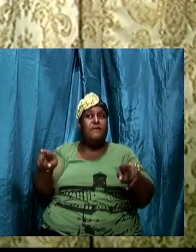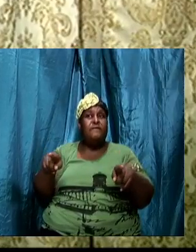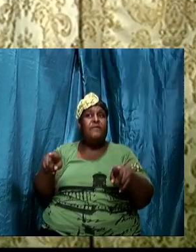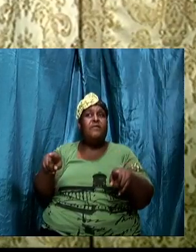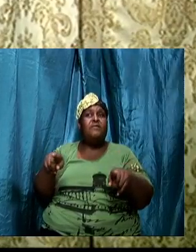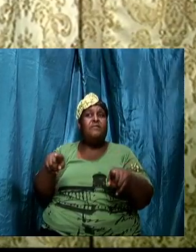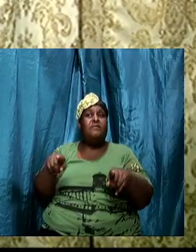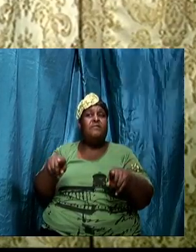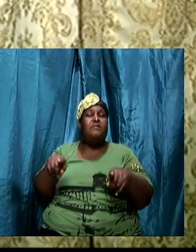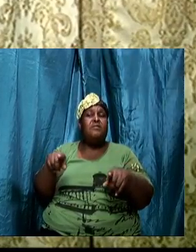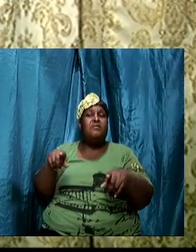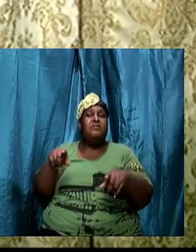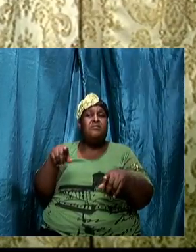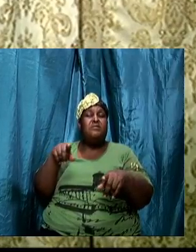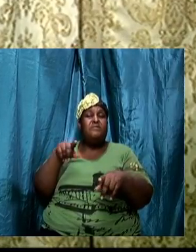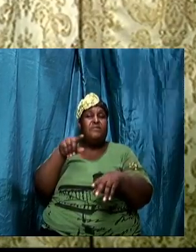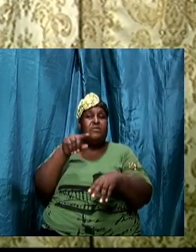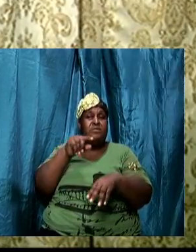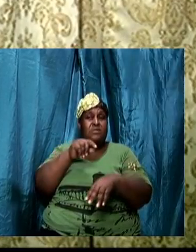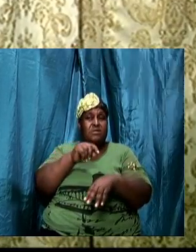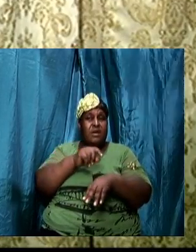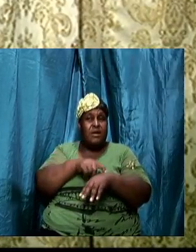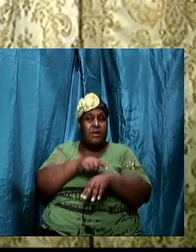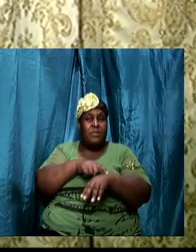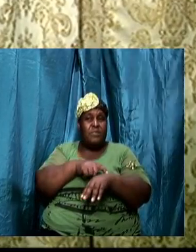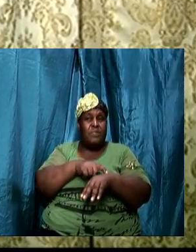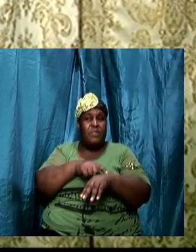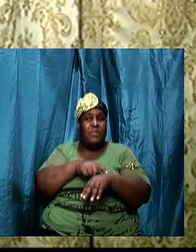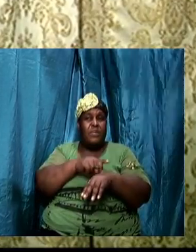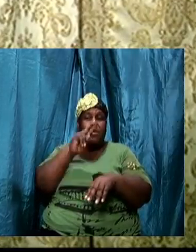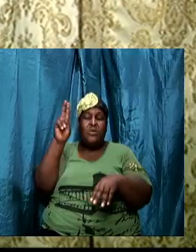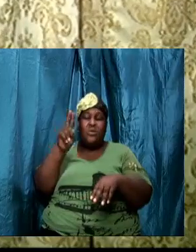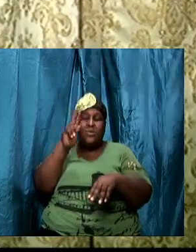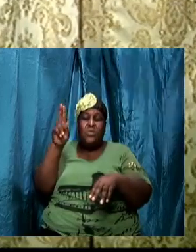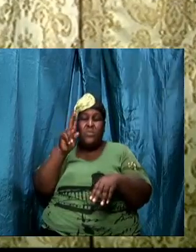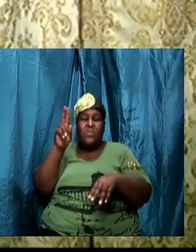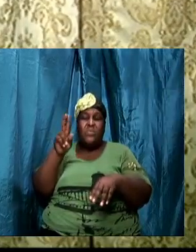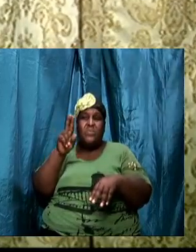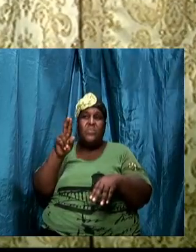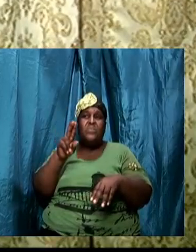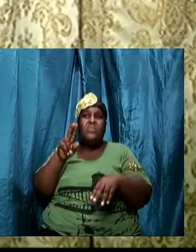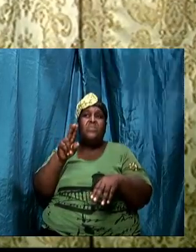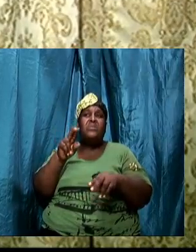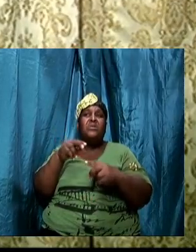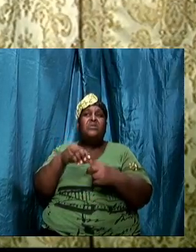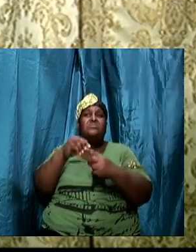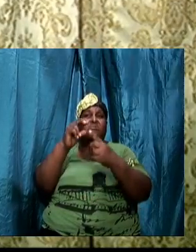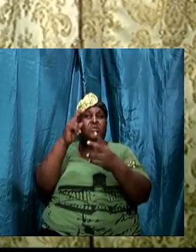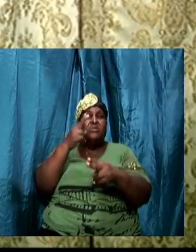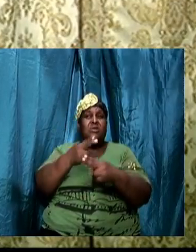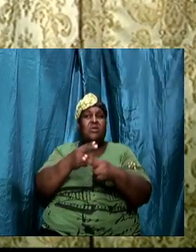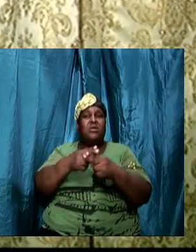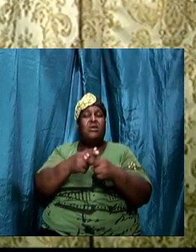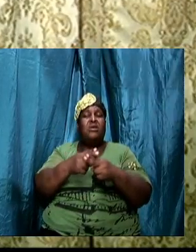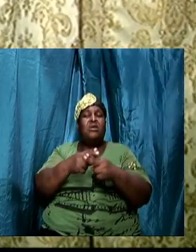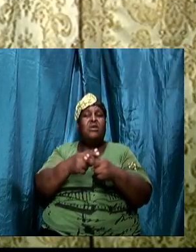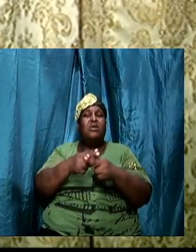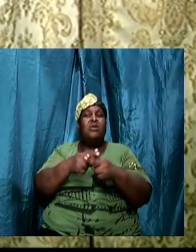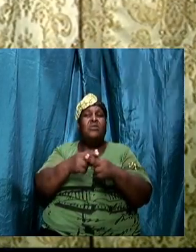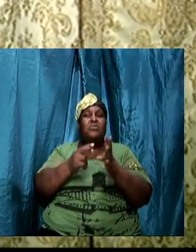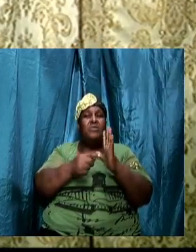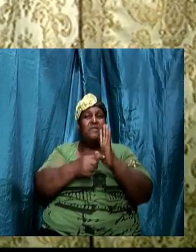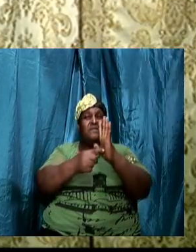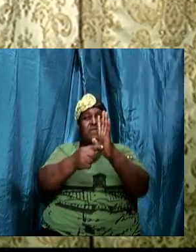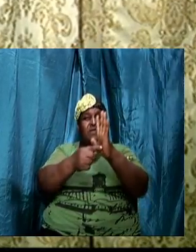used a particular name to reveal a particular aspect of Himself, yes, to